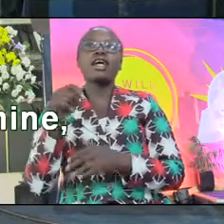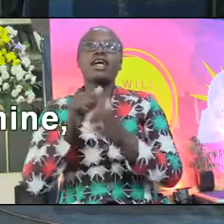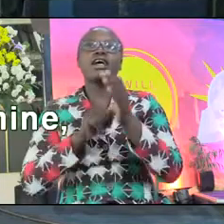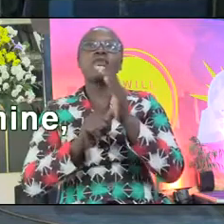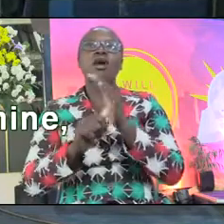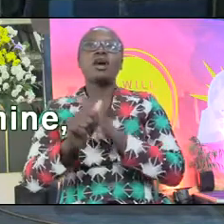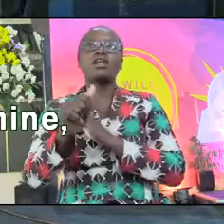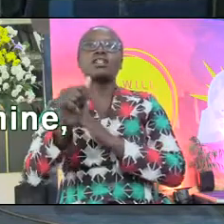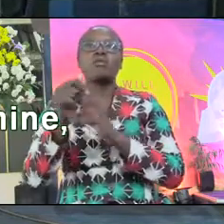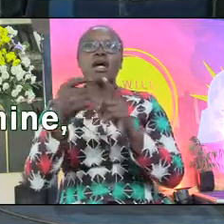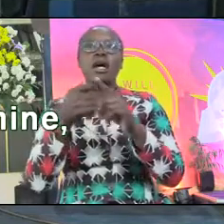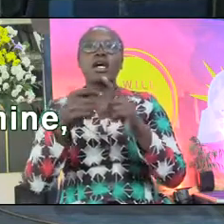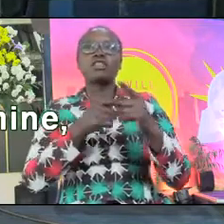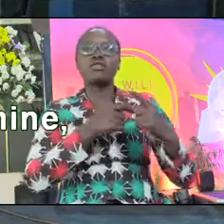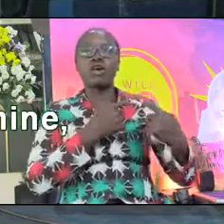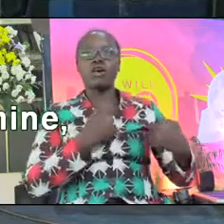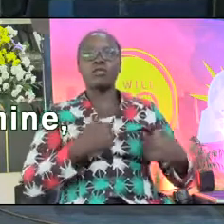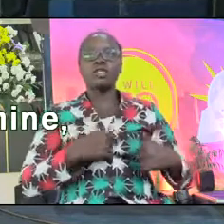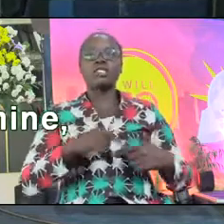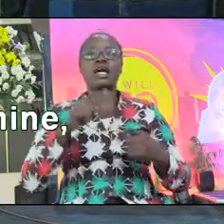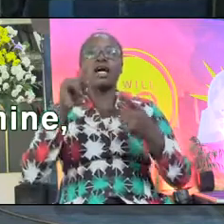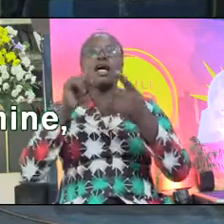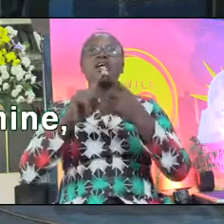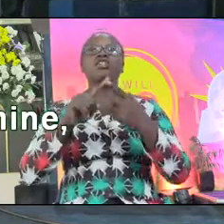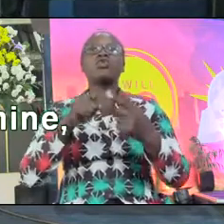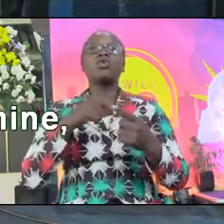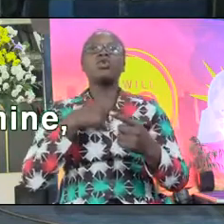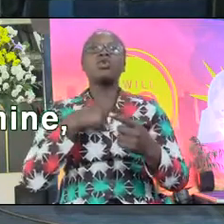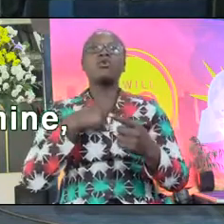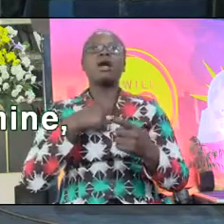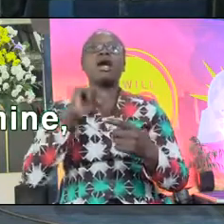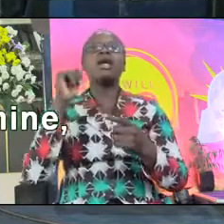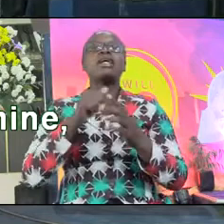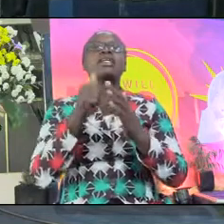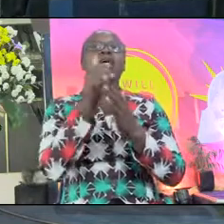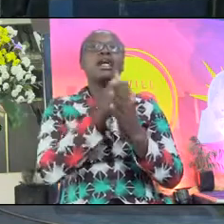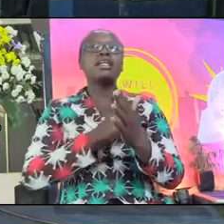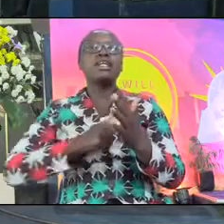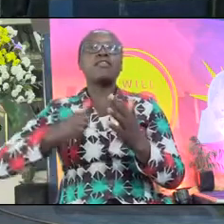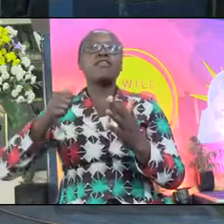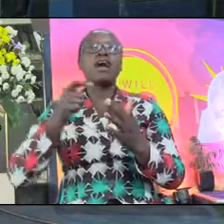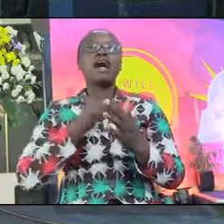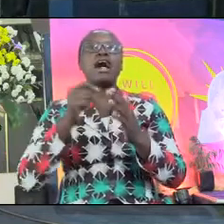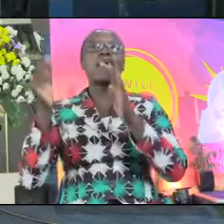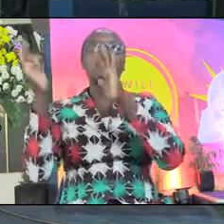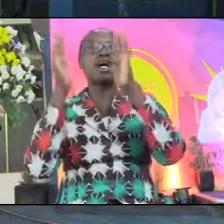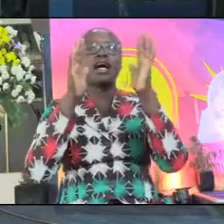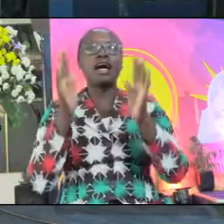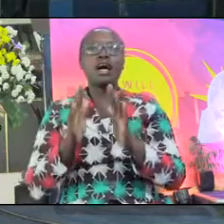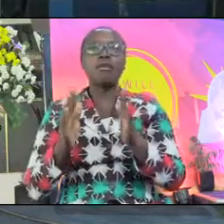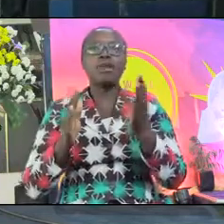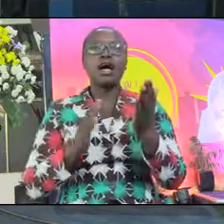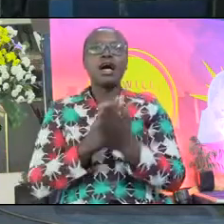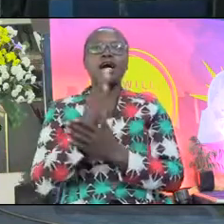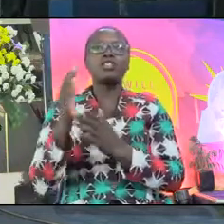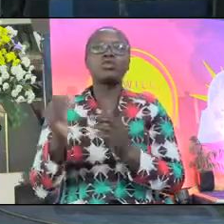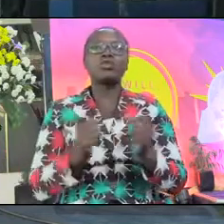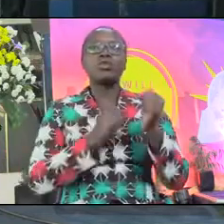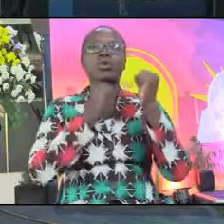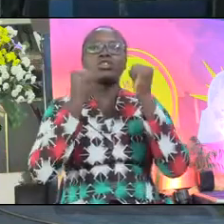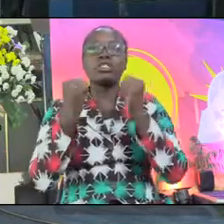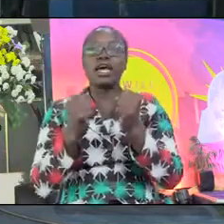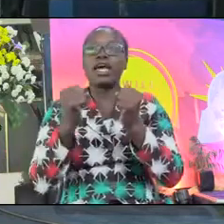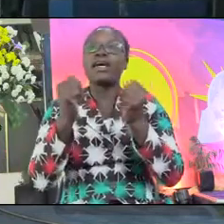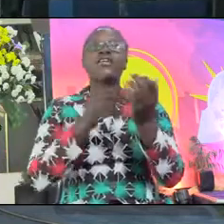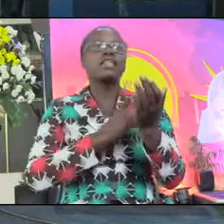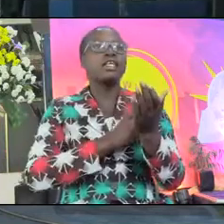the cables pressed from its pride to thine can defy the blast